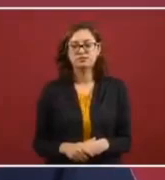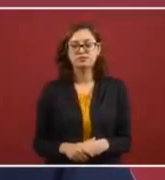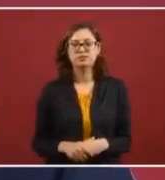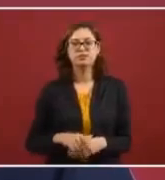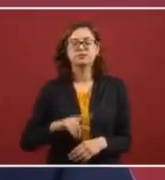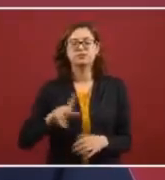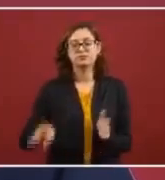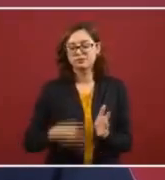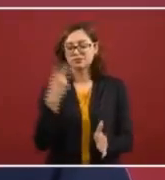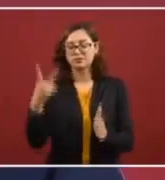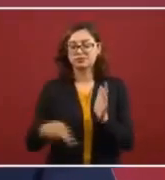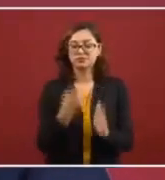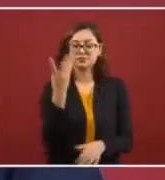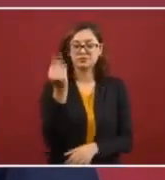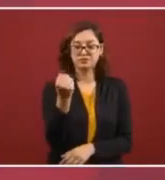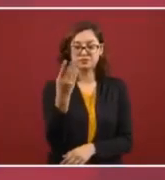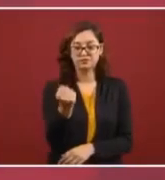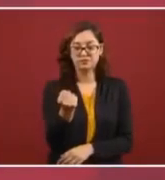And they were in the 9th inning,